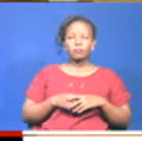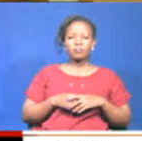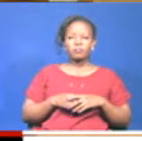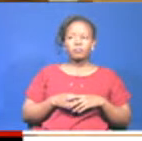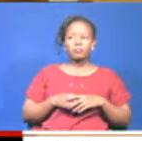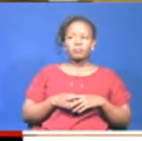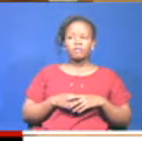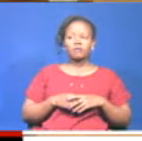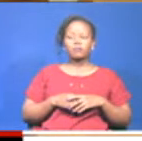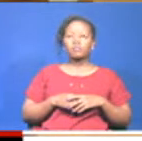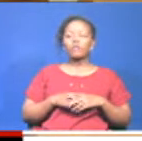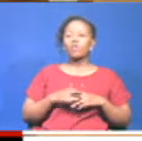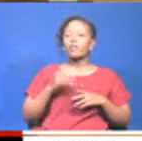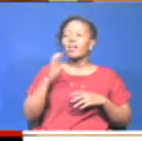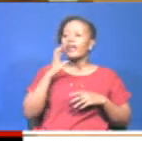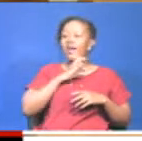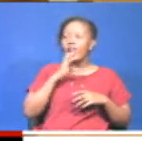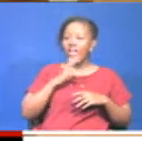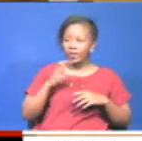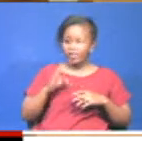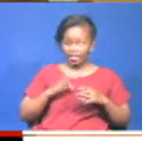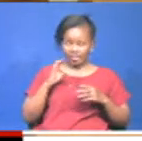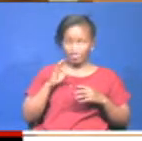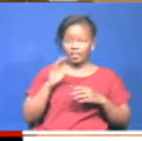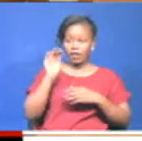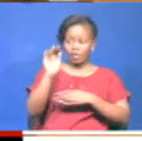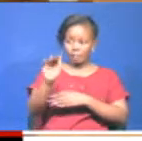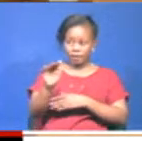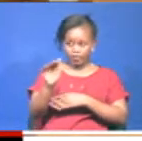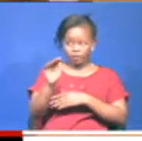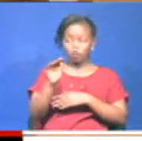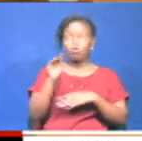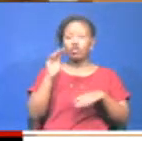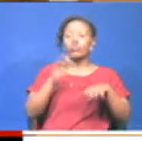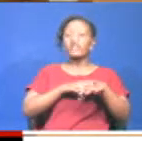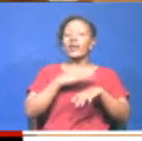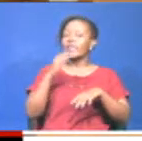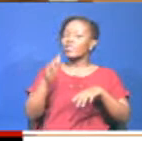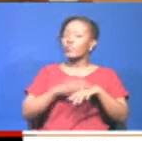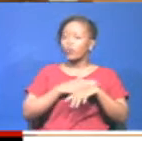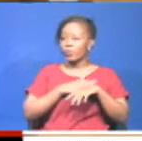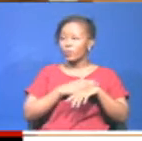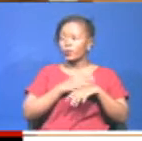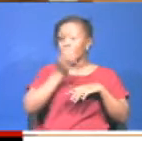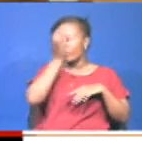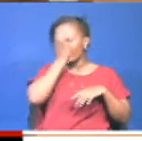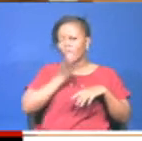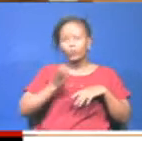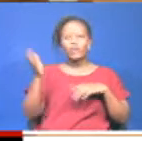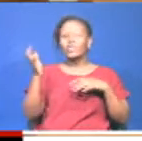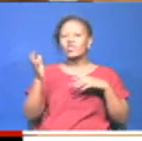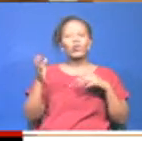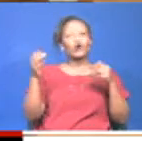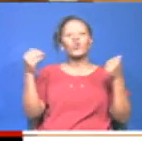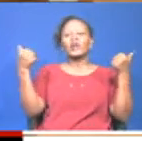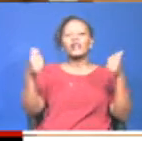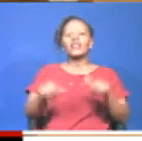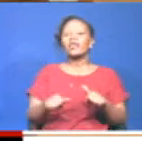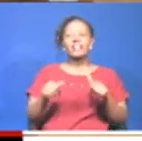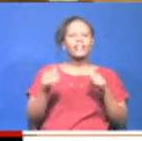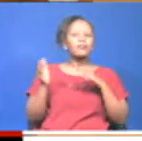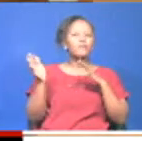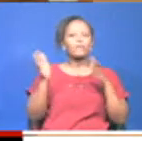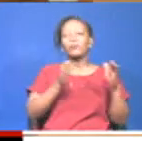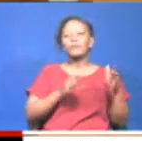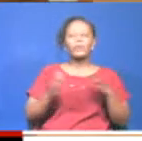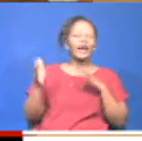The elders appeal to the Agikoyo to disregard all ill-intentioned